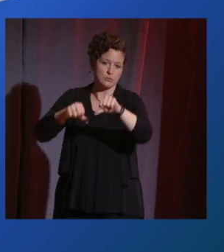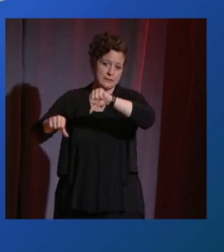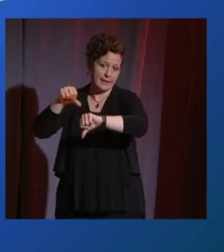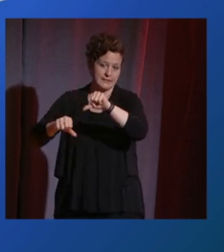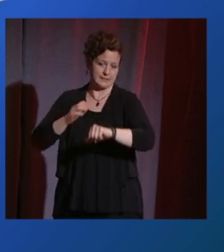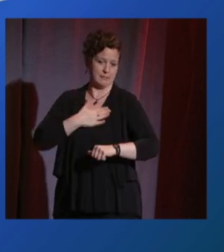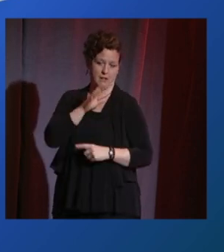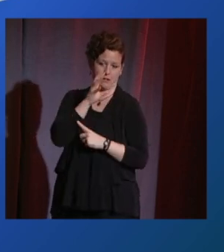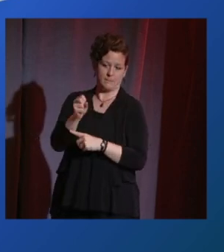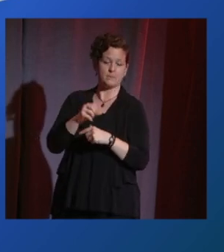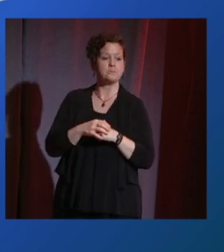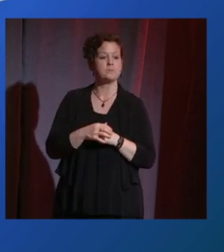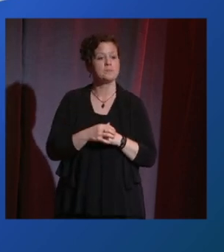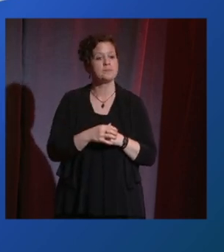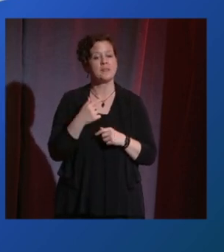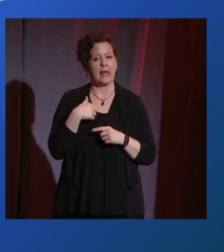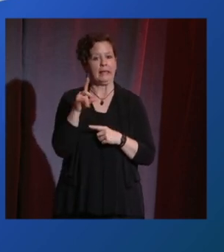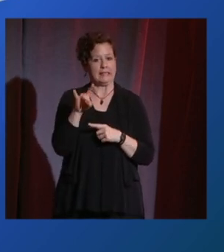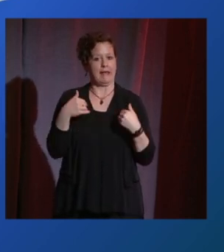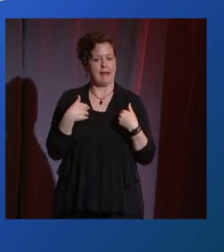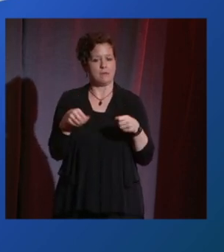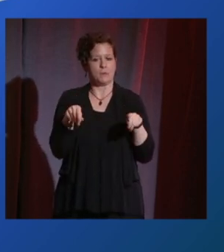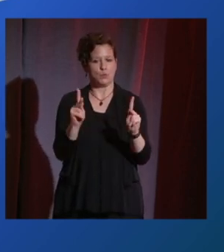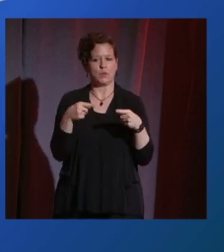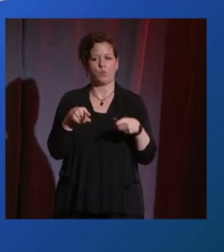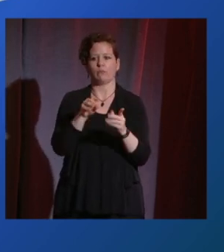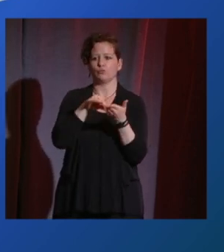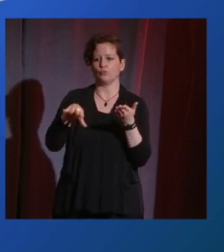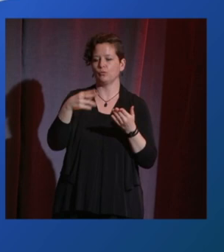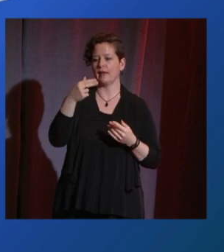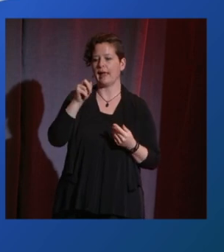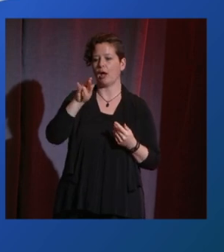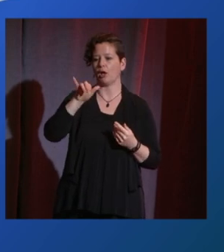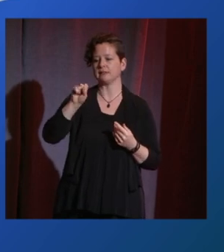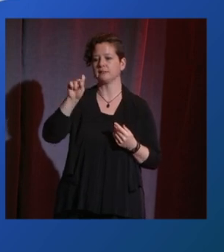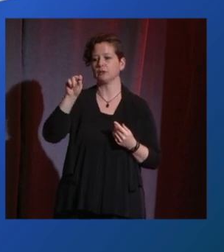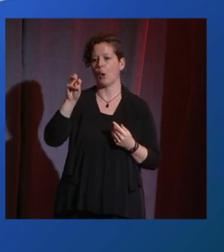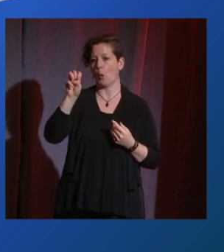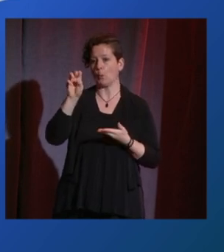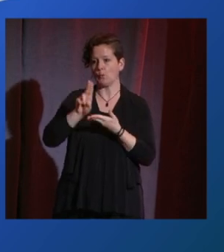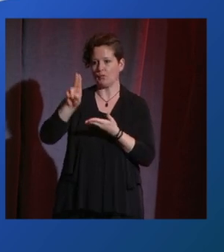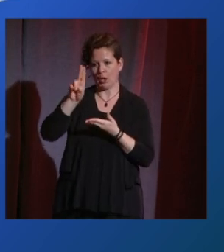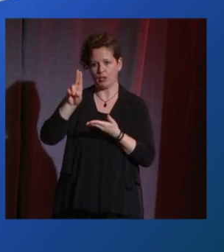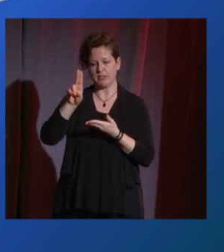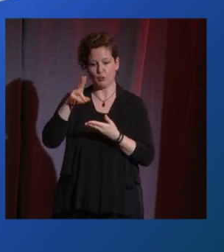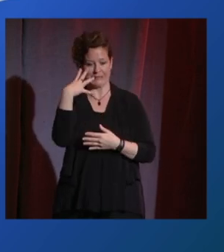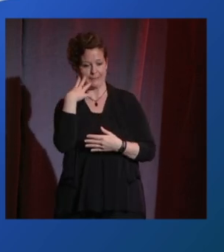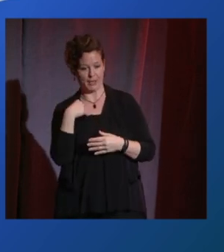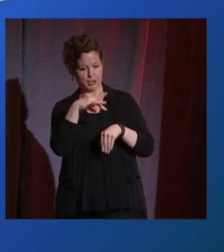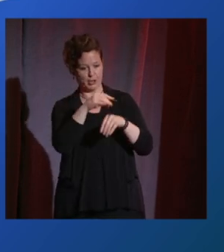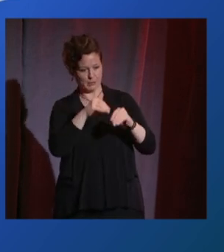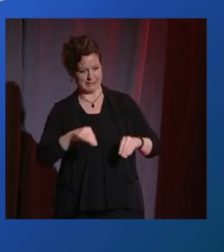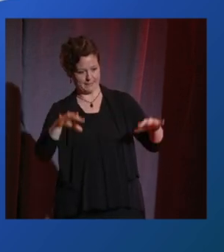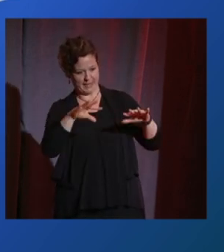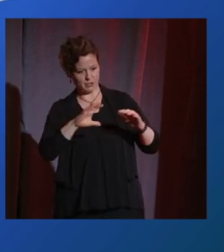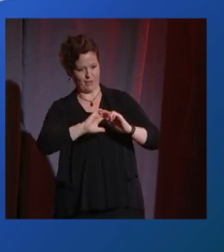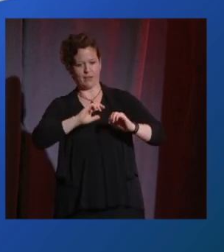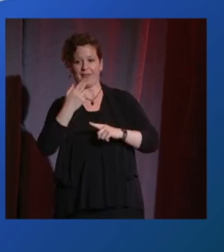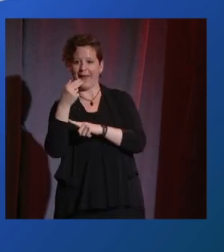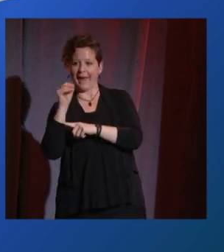I got an opportunity at harriso State University to experience geospatial happening